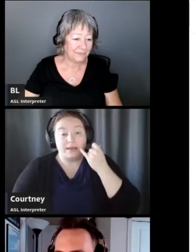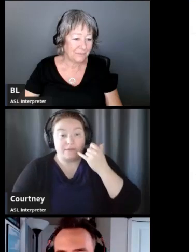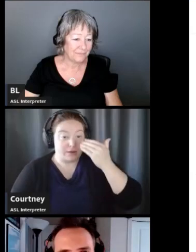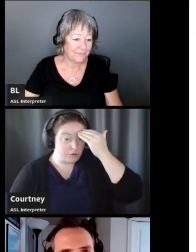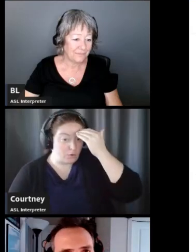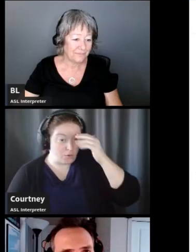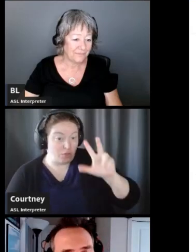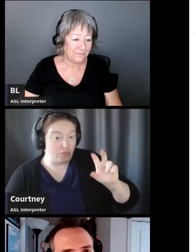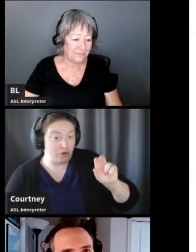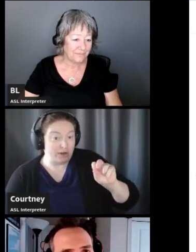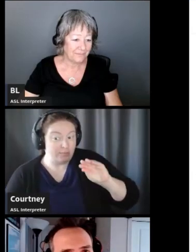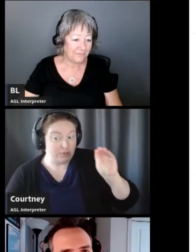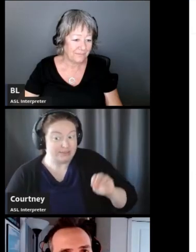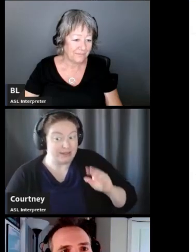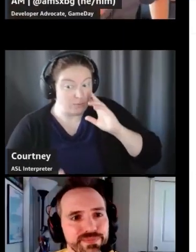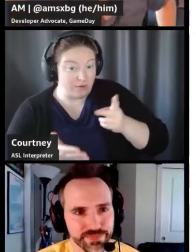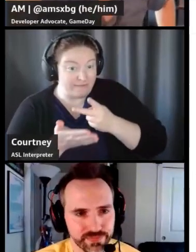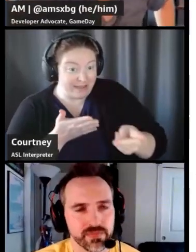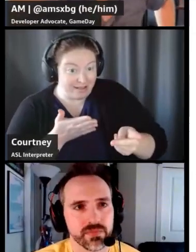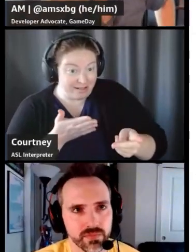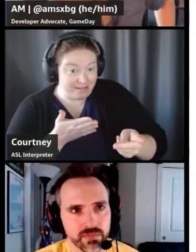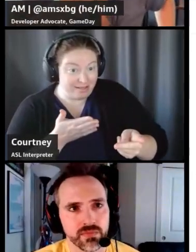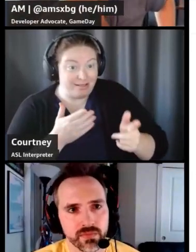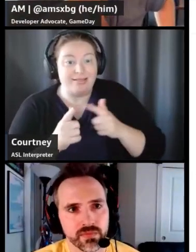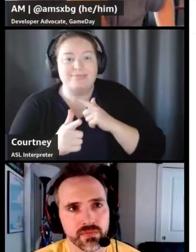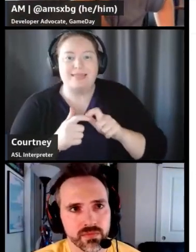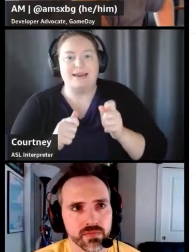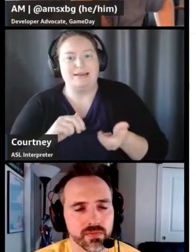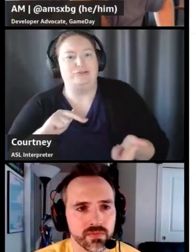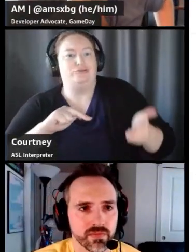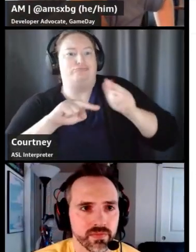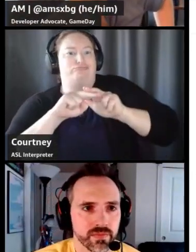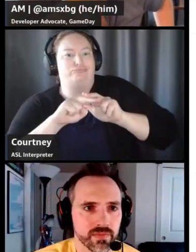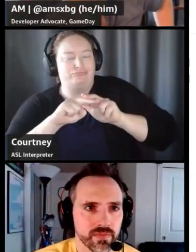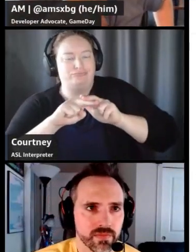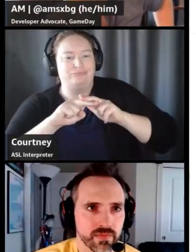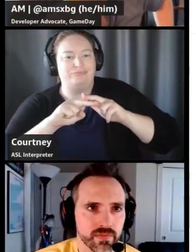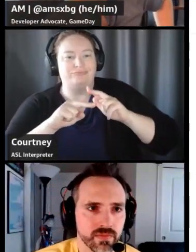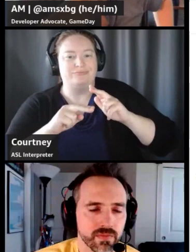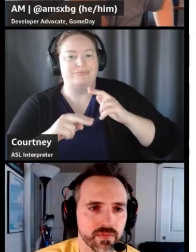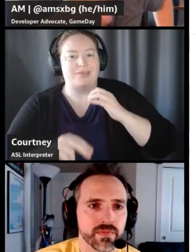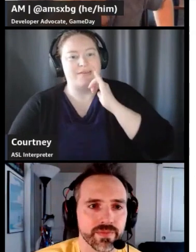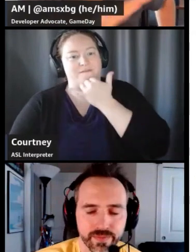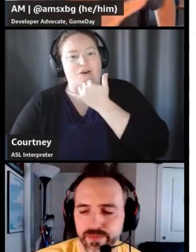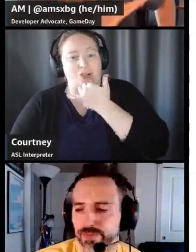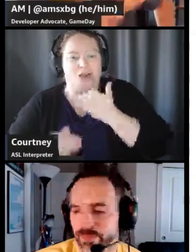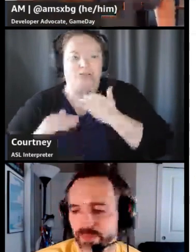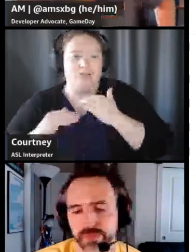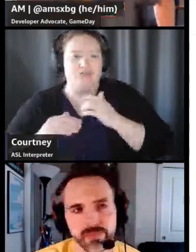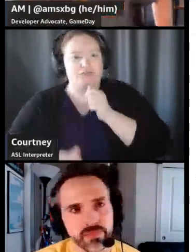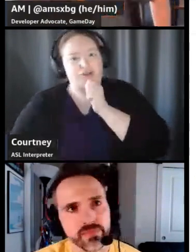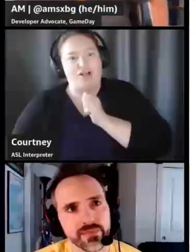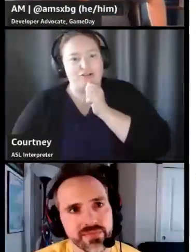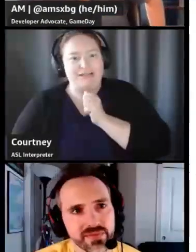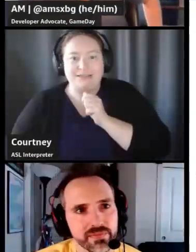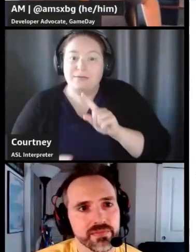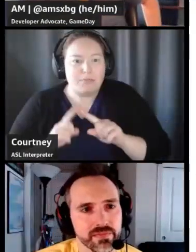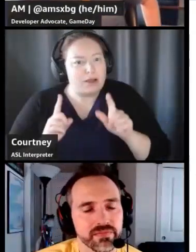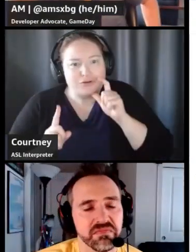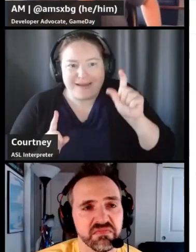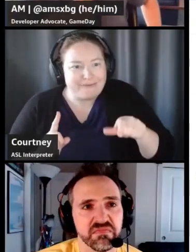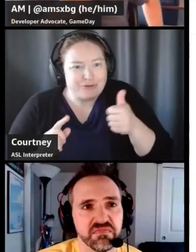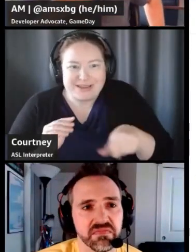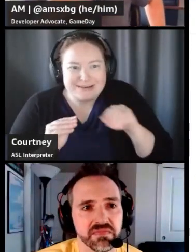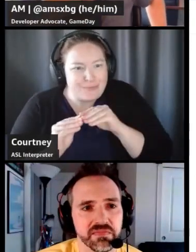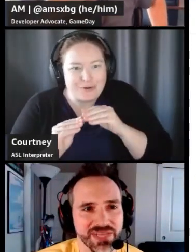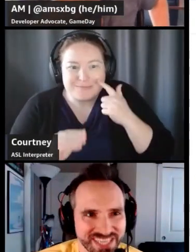of them are going to fail, like, I better up the fault tolerance level if I don't want it. But you don't have to do any of that anymore because